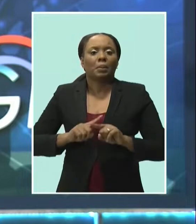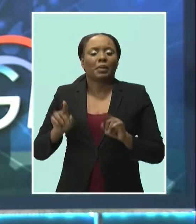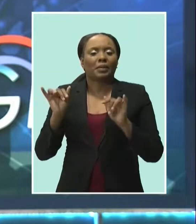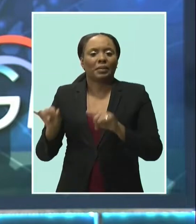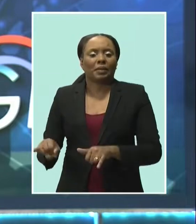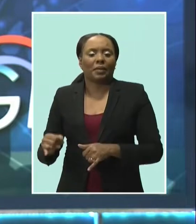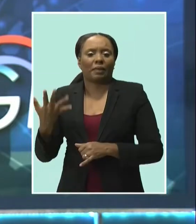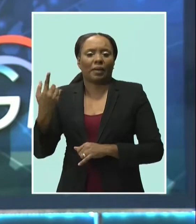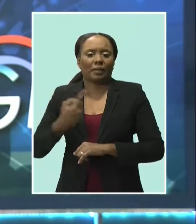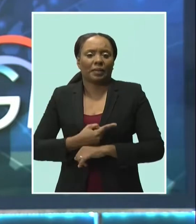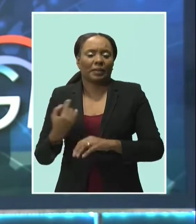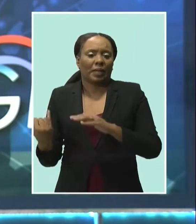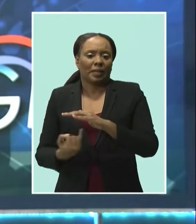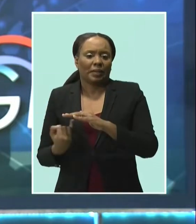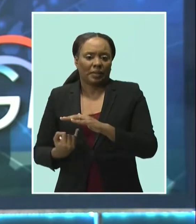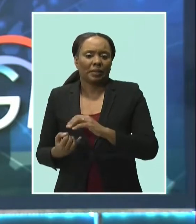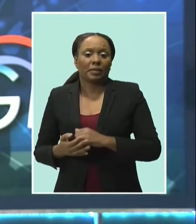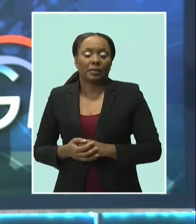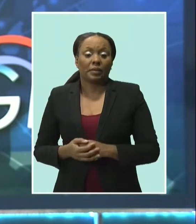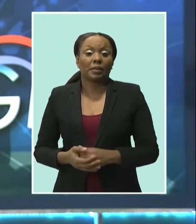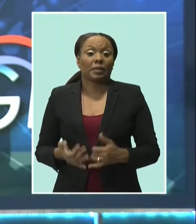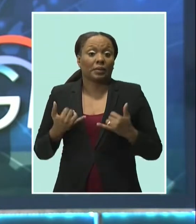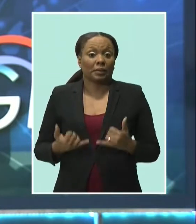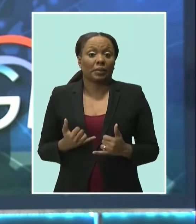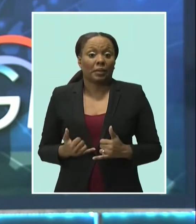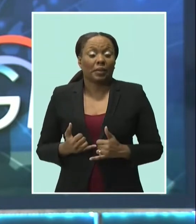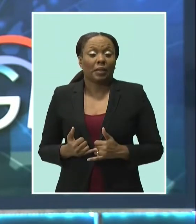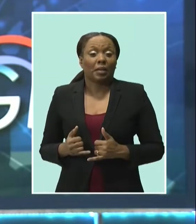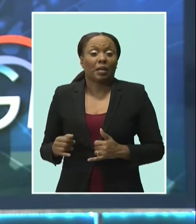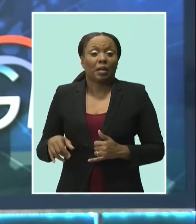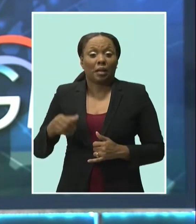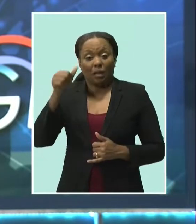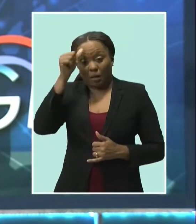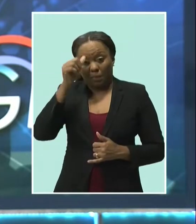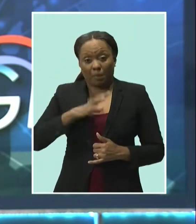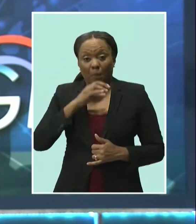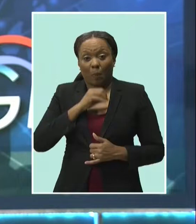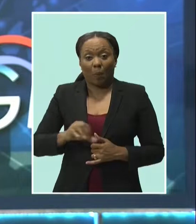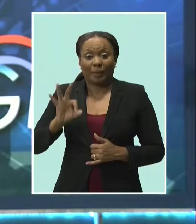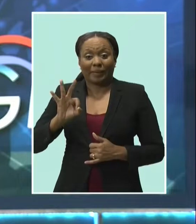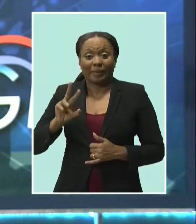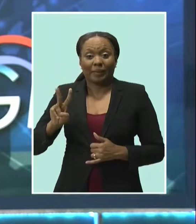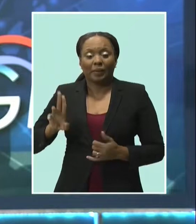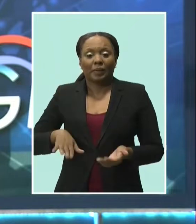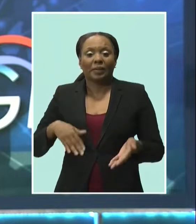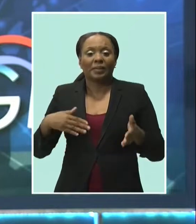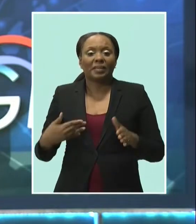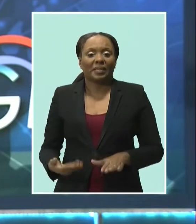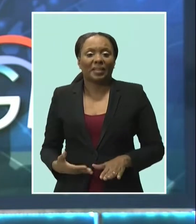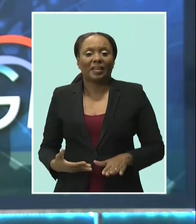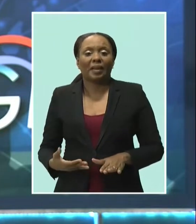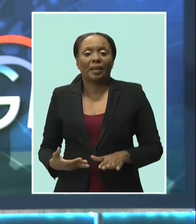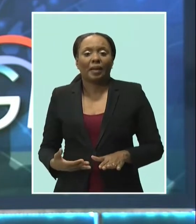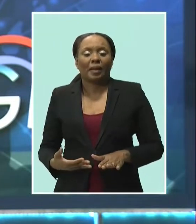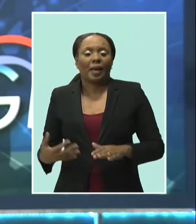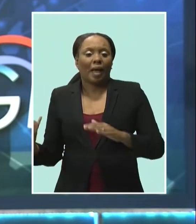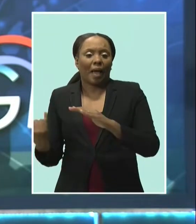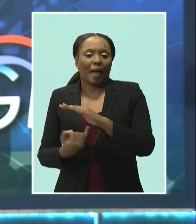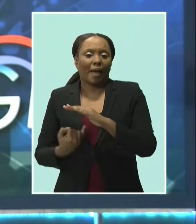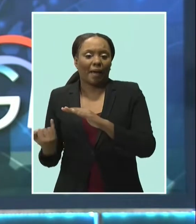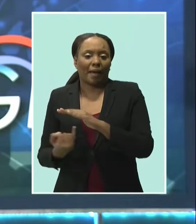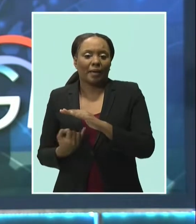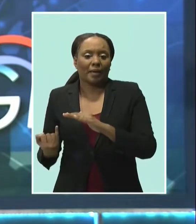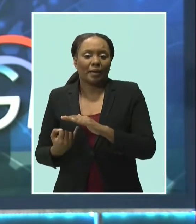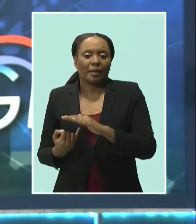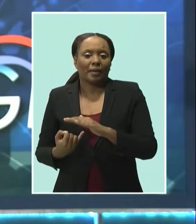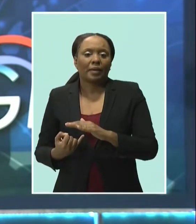at Harrison Point. And today we learned a 92-year-old man also died while in tertiary isolation at the Queen's College